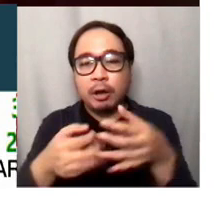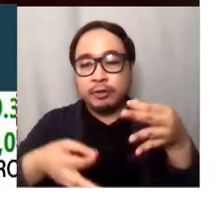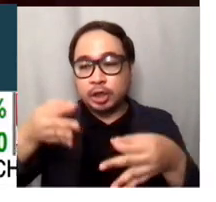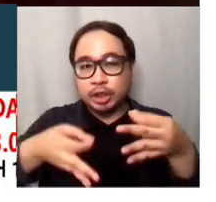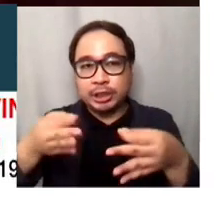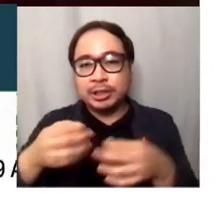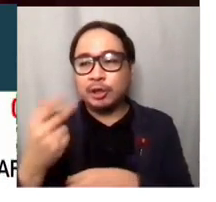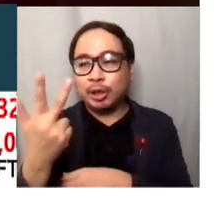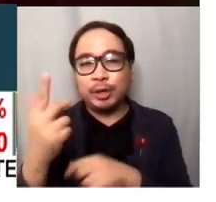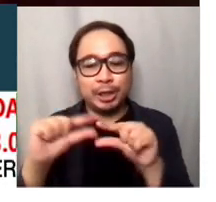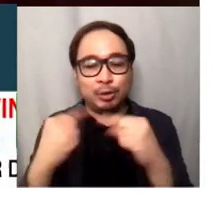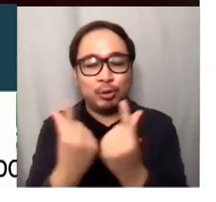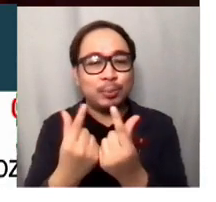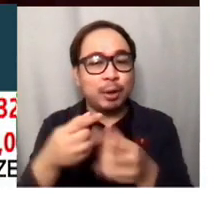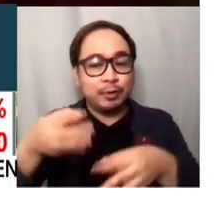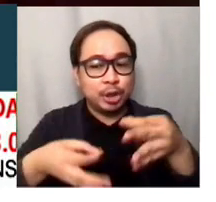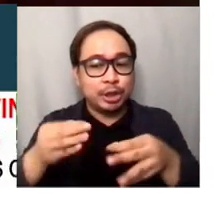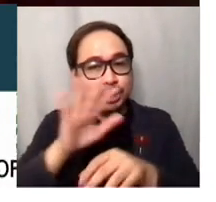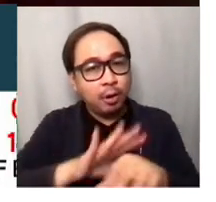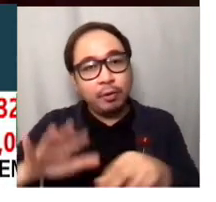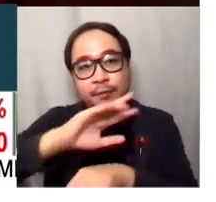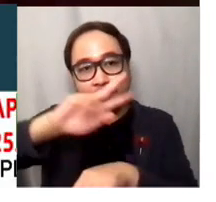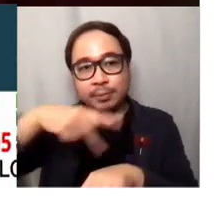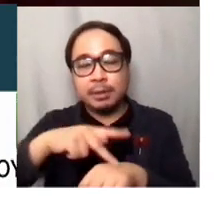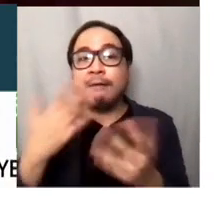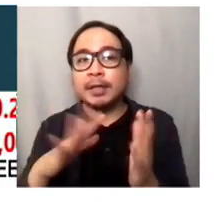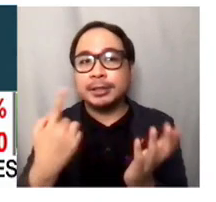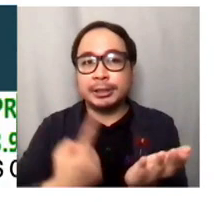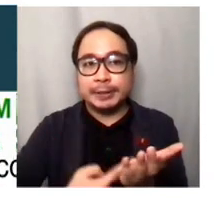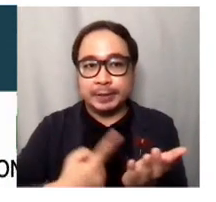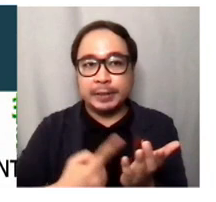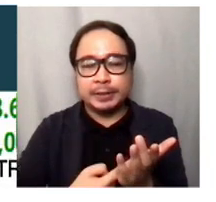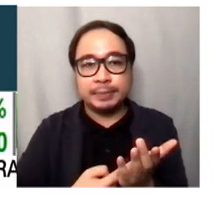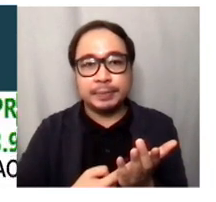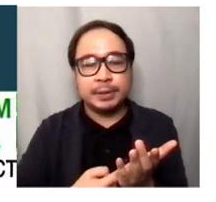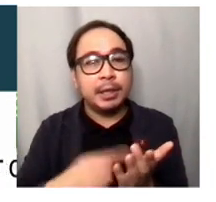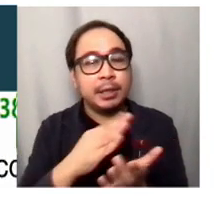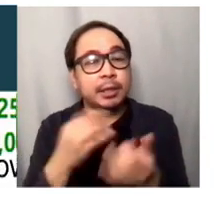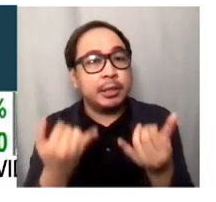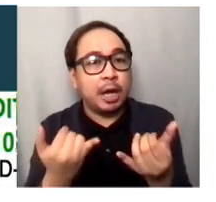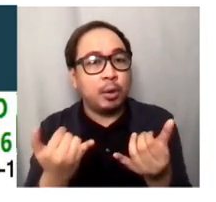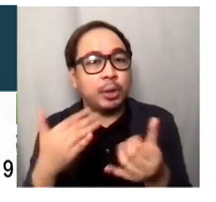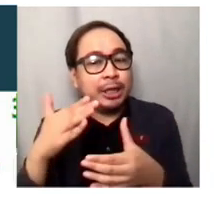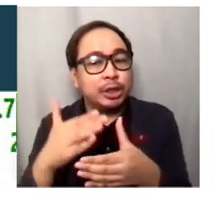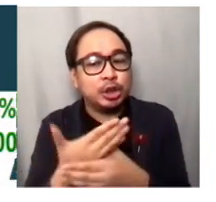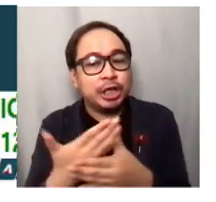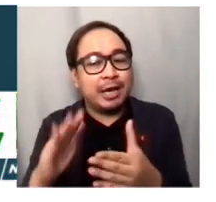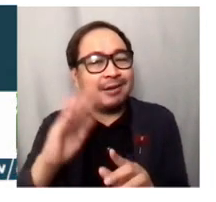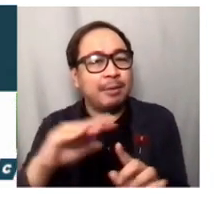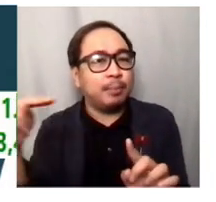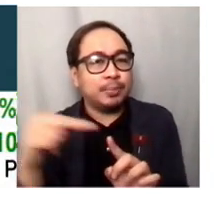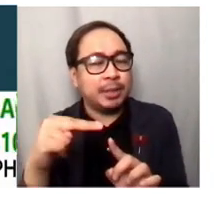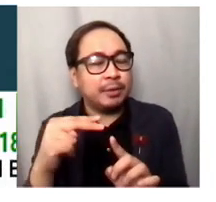of judges all over the country, and we discussed this. And that's why we also share their view that in